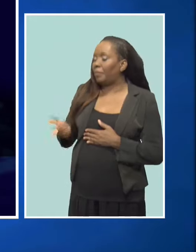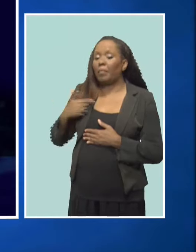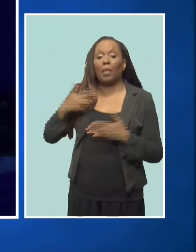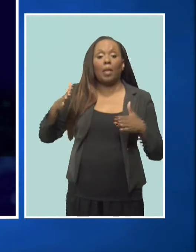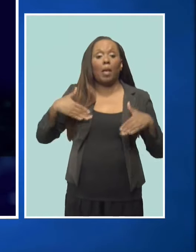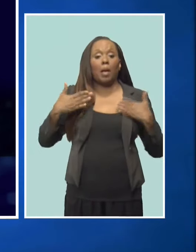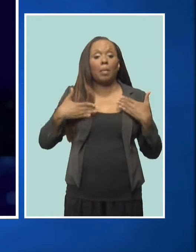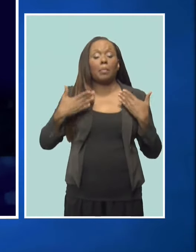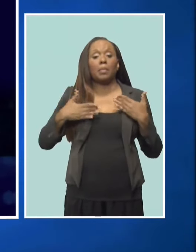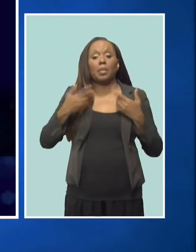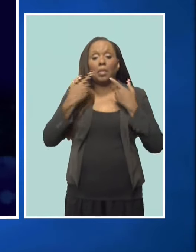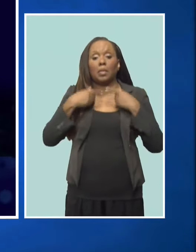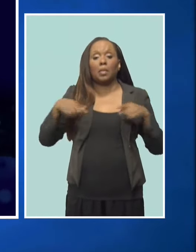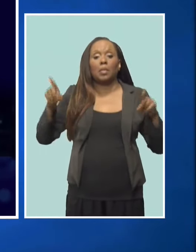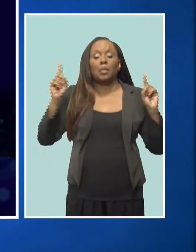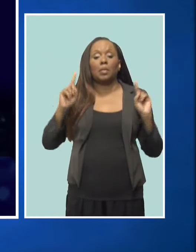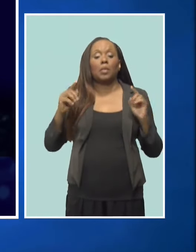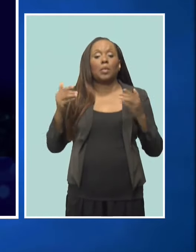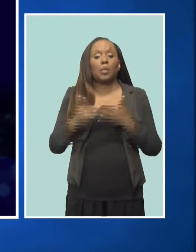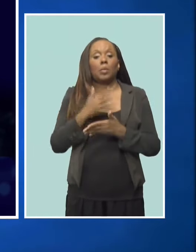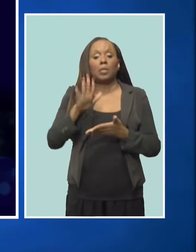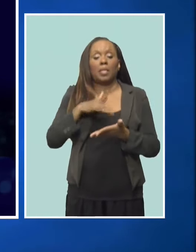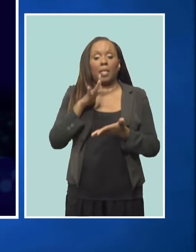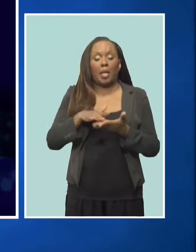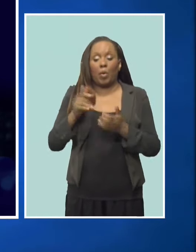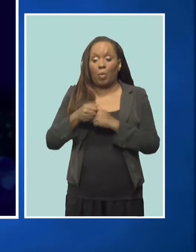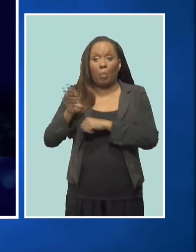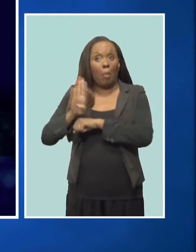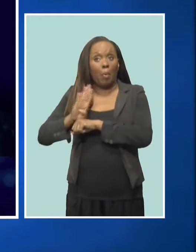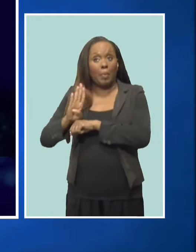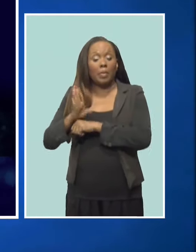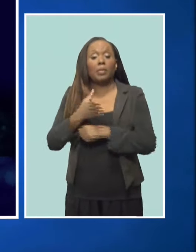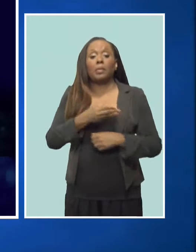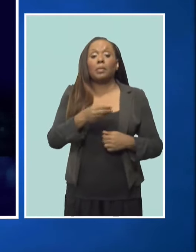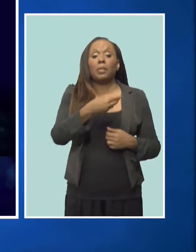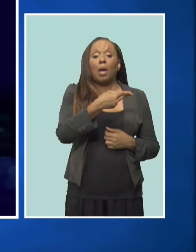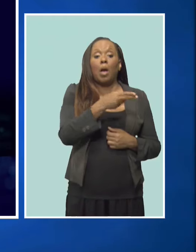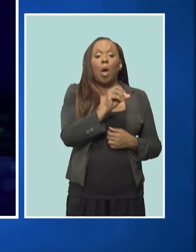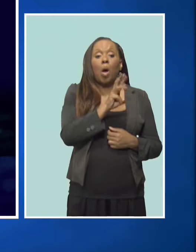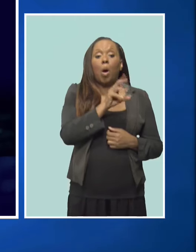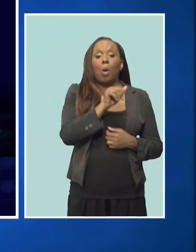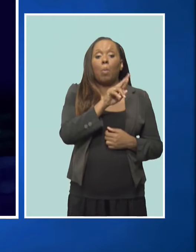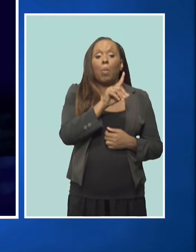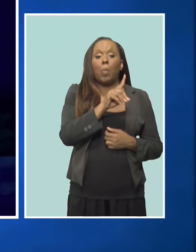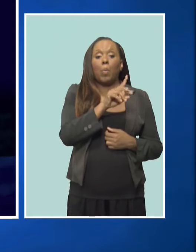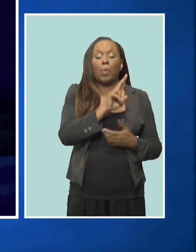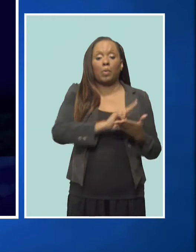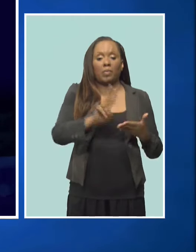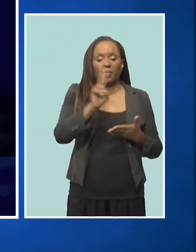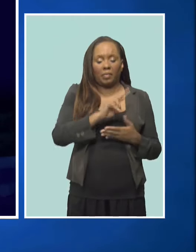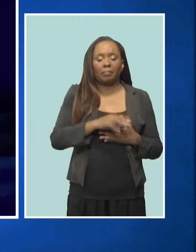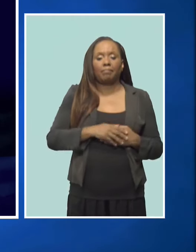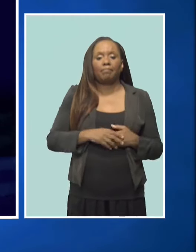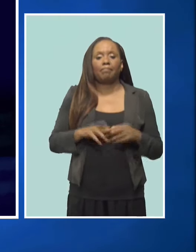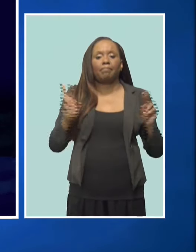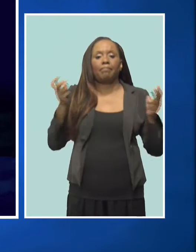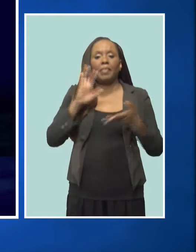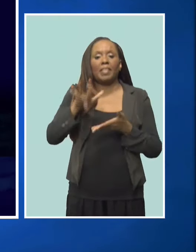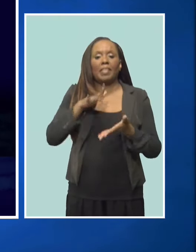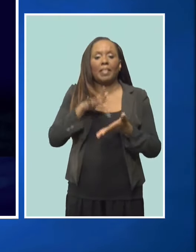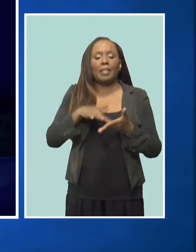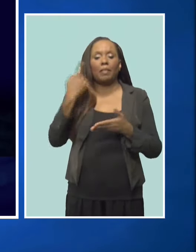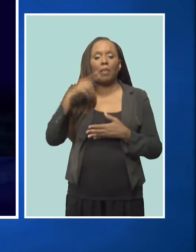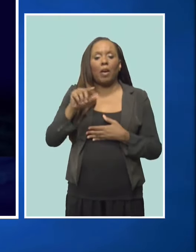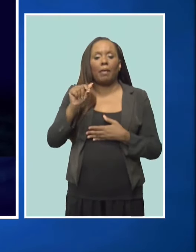transnational center between Barbados and Howard University. The Center for AI Innovation and Governance, a partnership